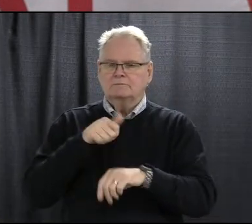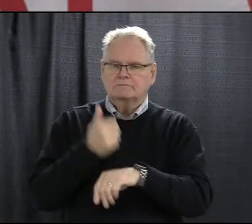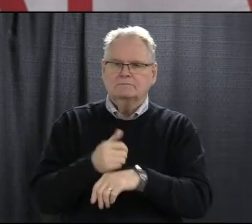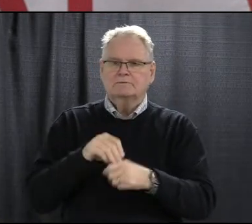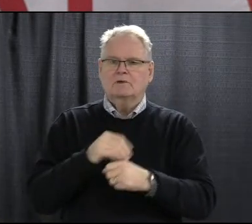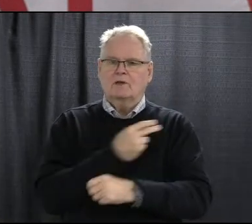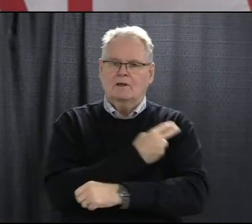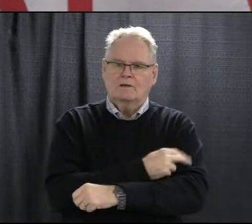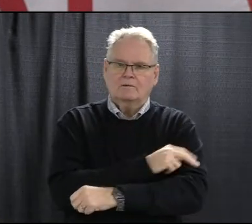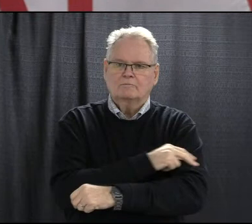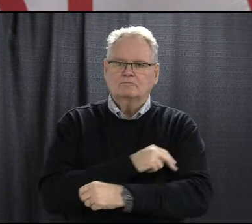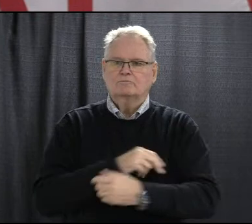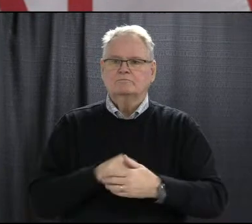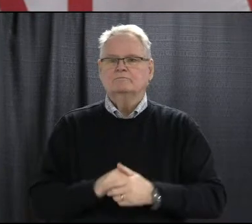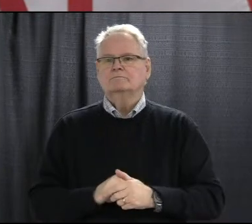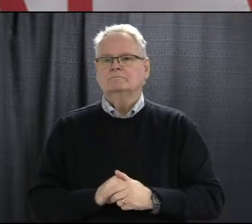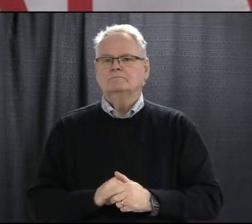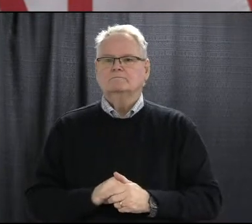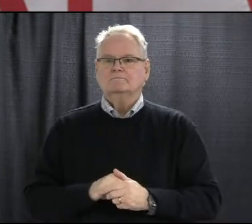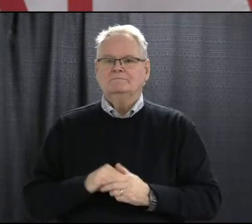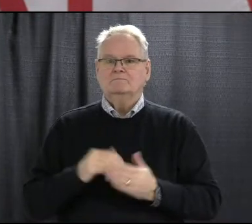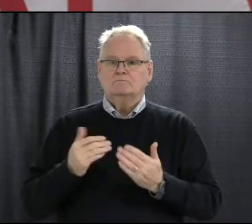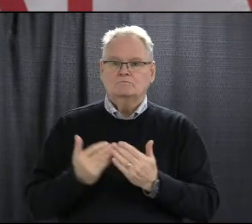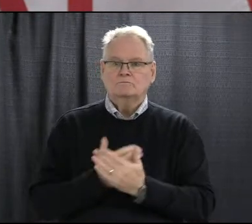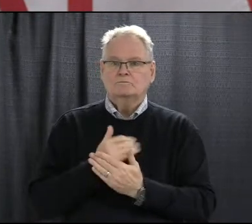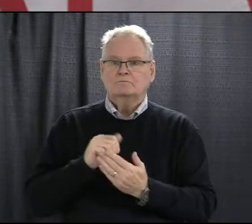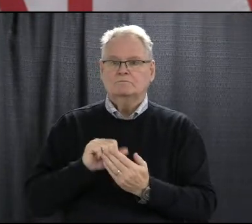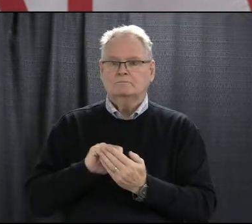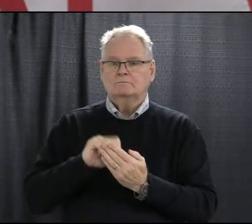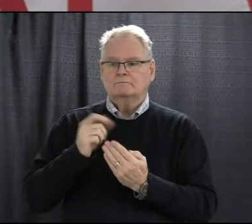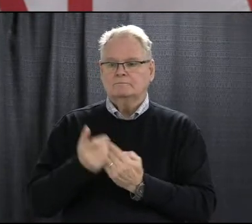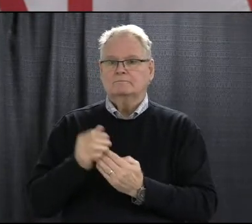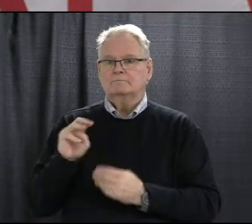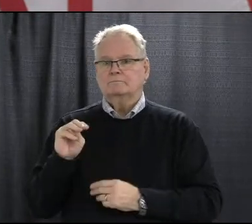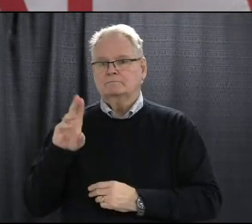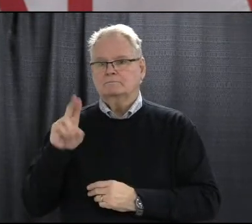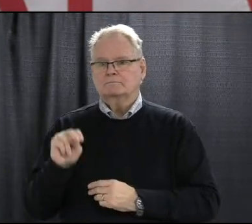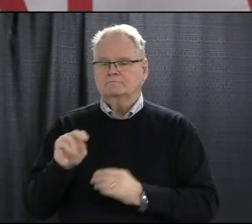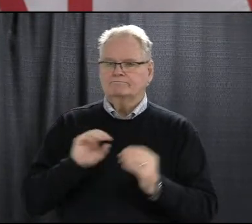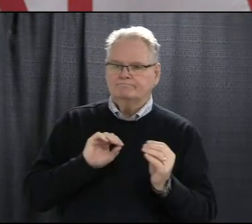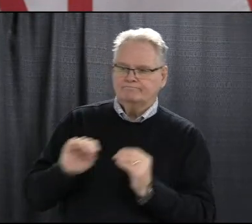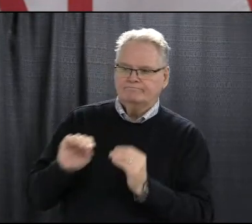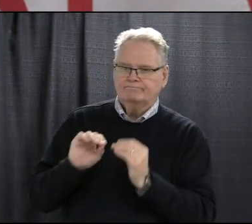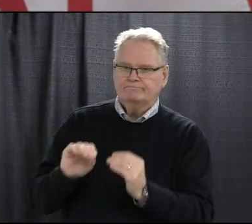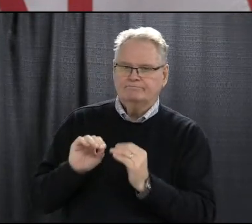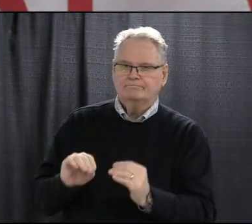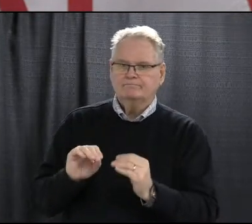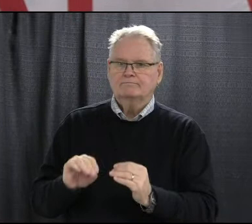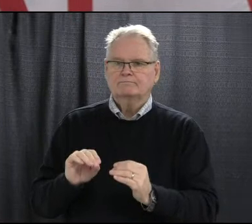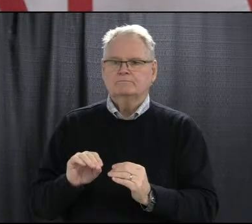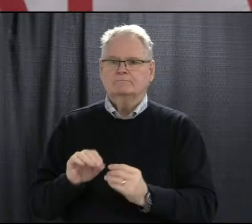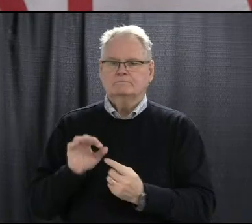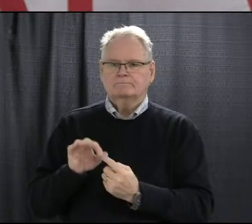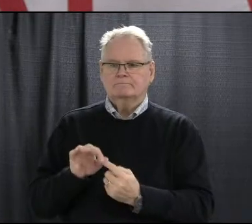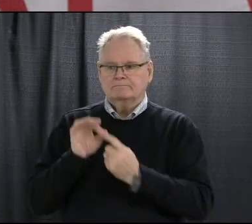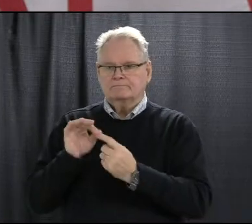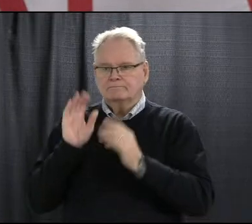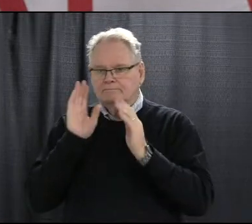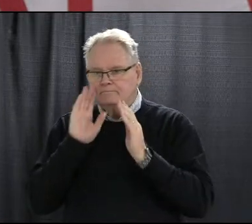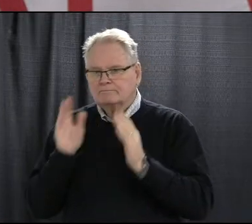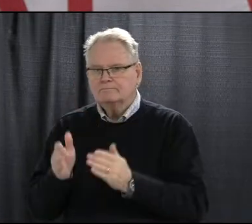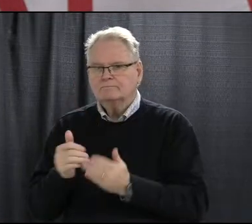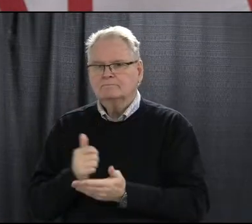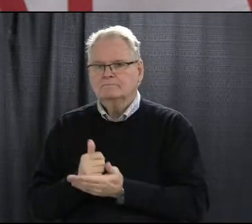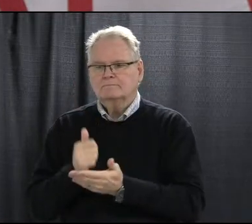training program and expanding the care of the elderly family physician training program to help accomplish this and